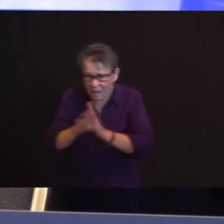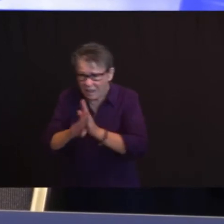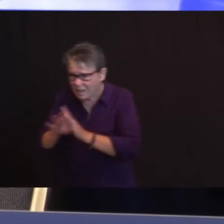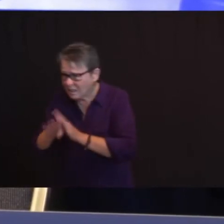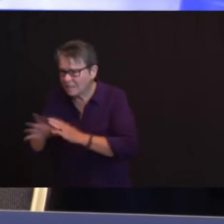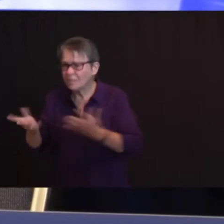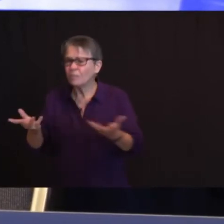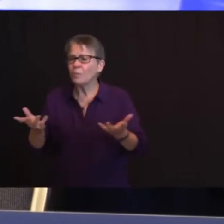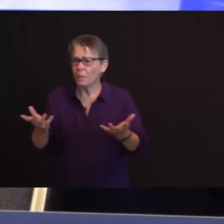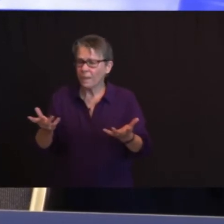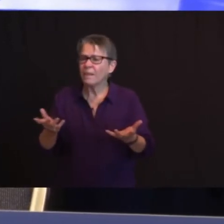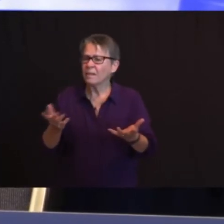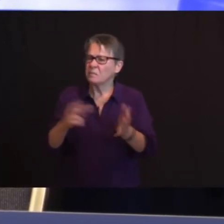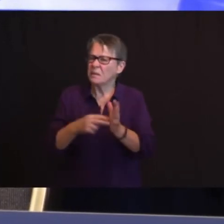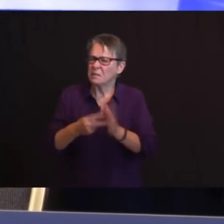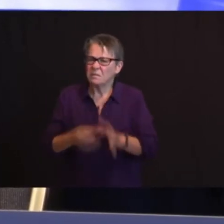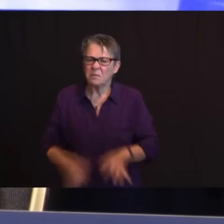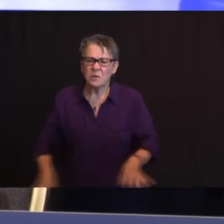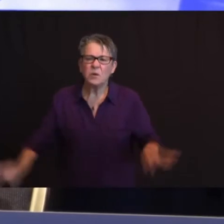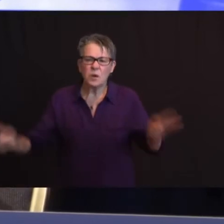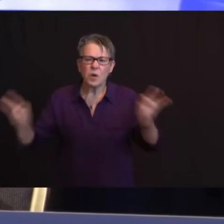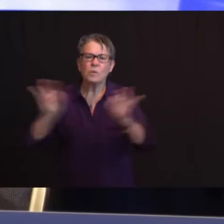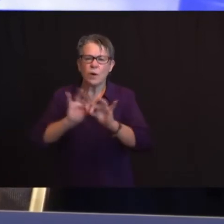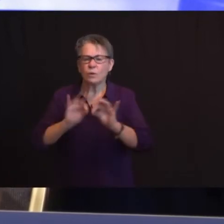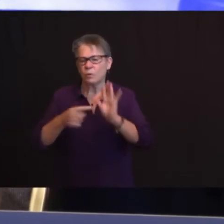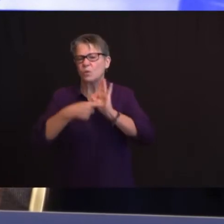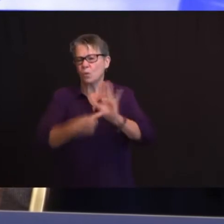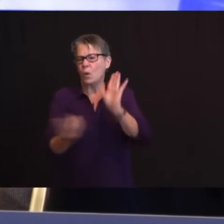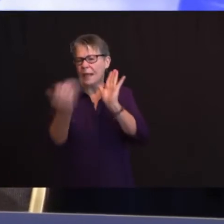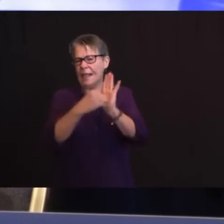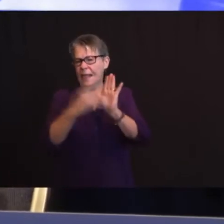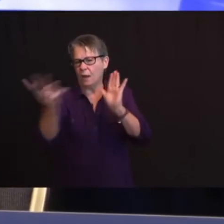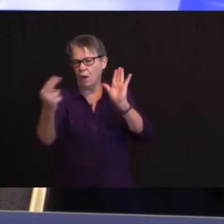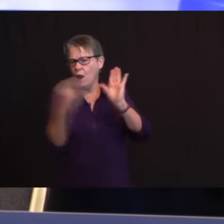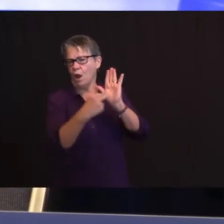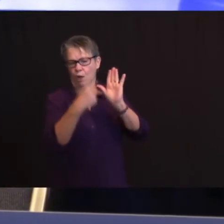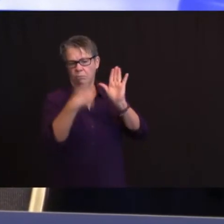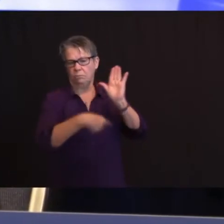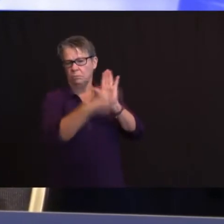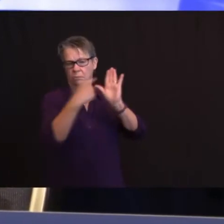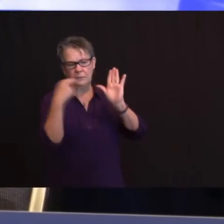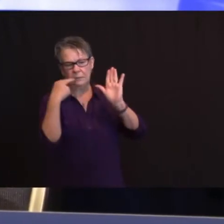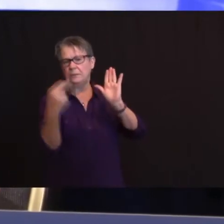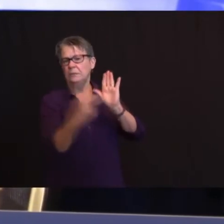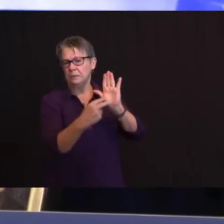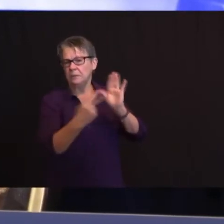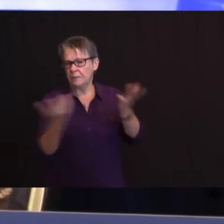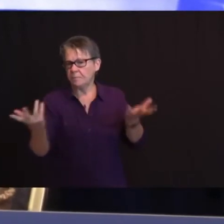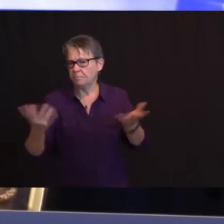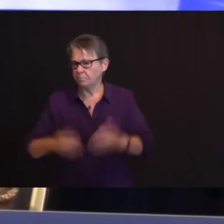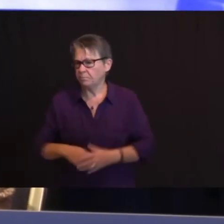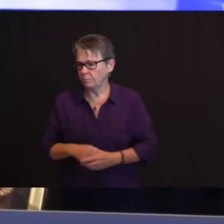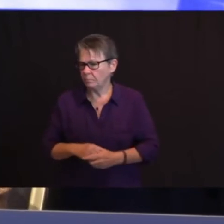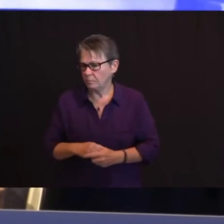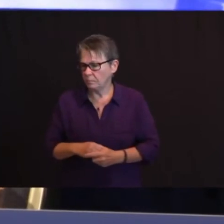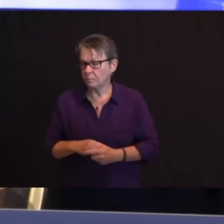a presentation at some point. Yeah. As far as contact tracing, Dr. Tan has been working on this all weekend, so I'm going to let